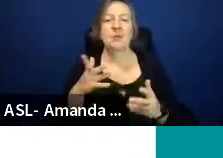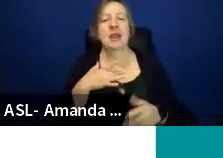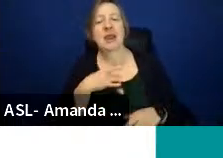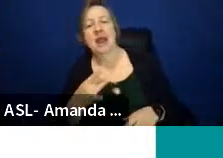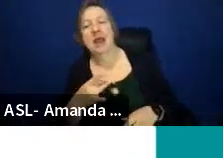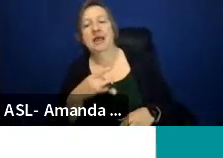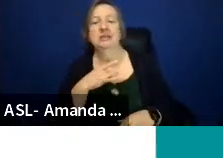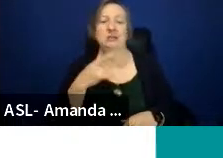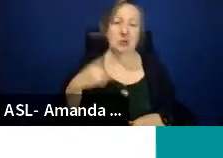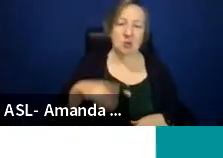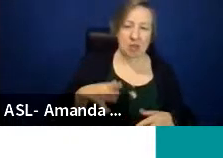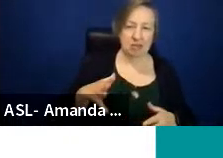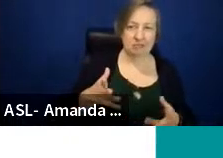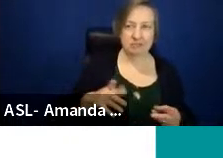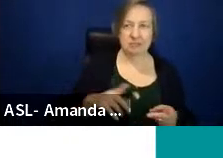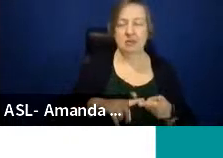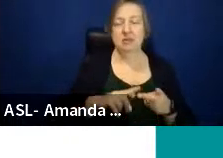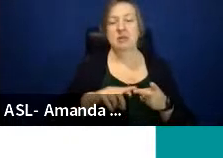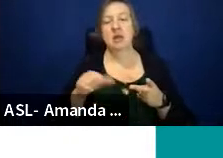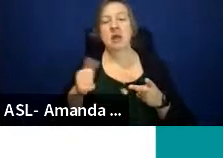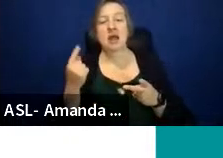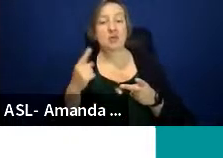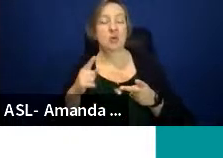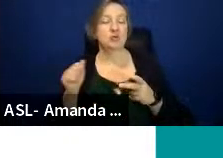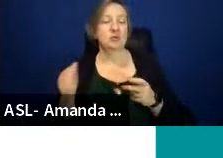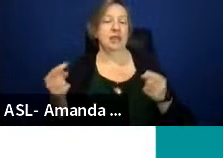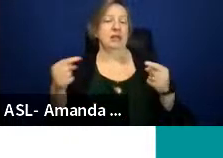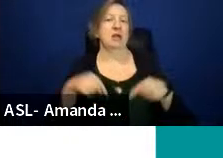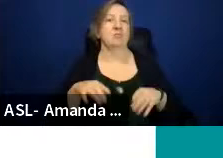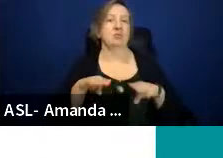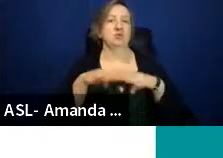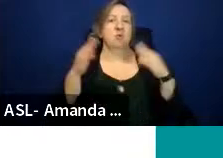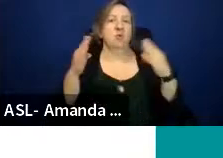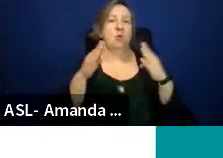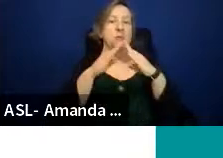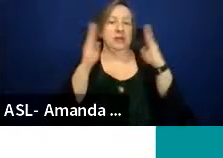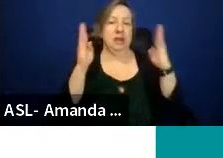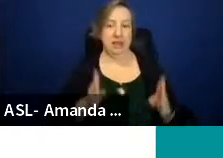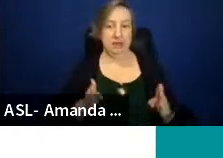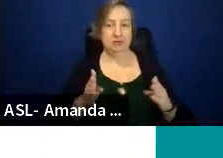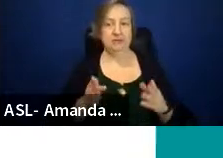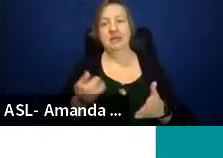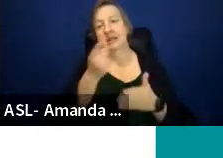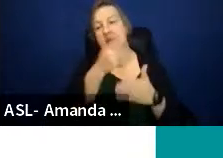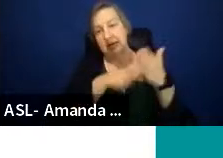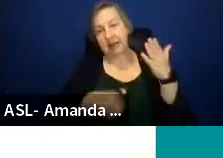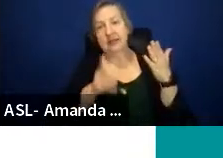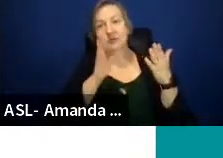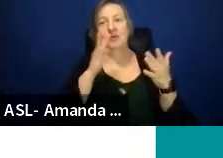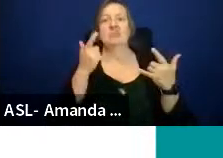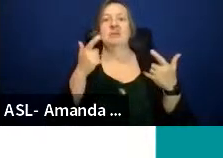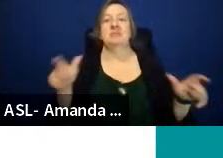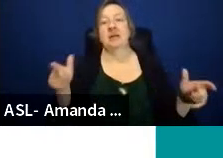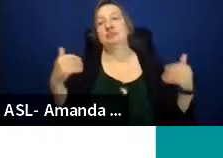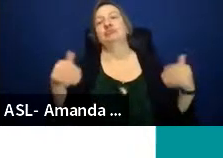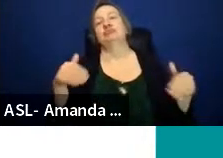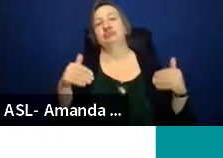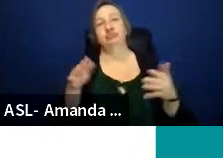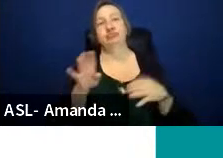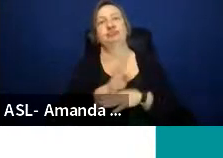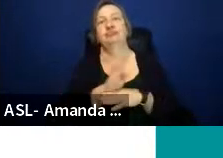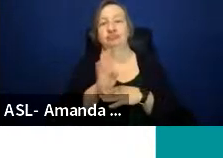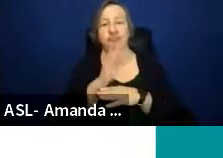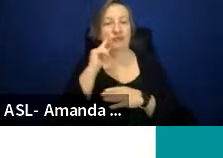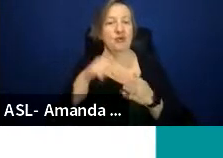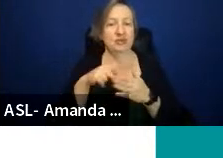what they don't like. Another thing that you could do is you could come to our open houses. Next week's going to be a big week for the program. So